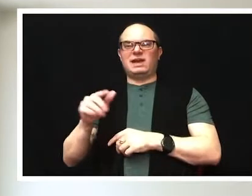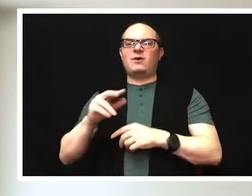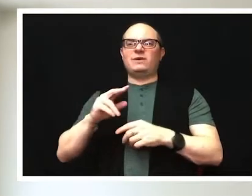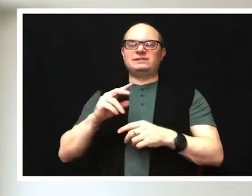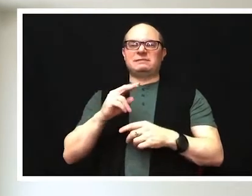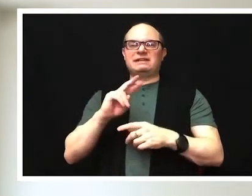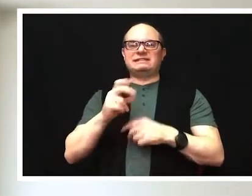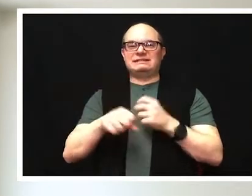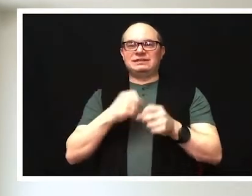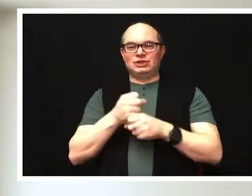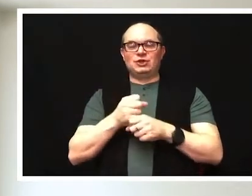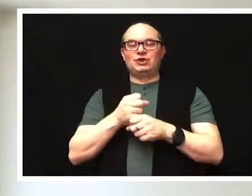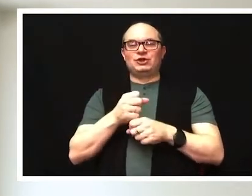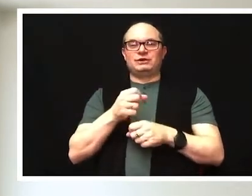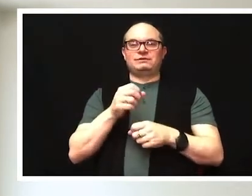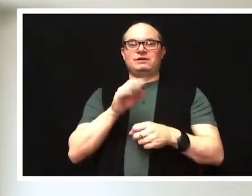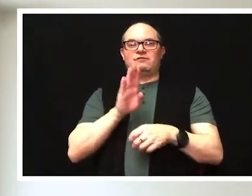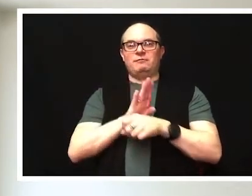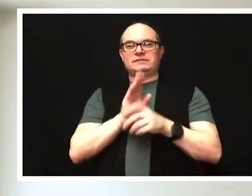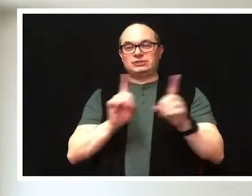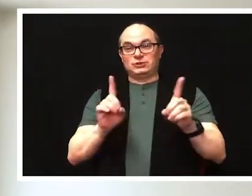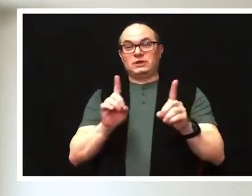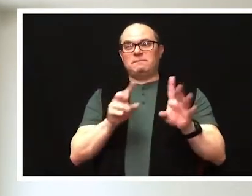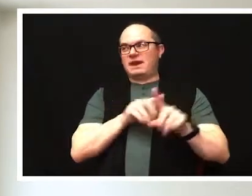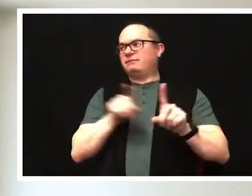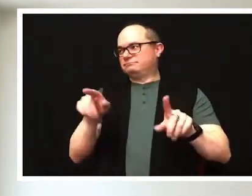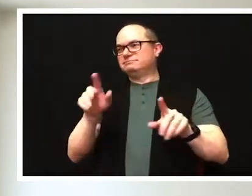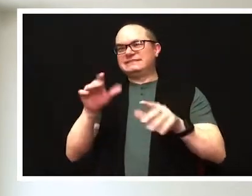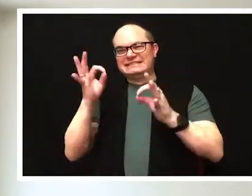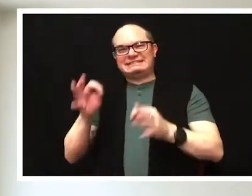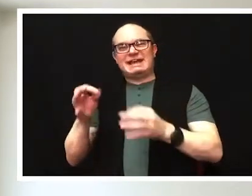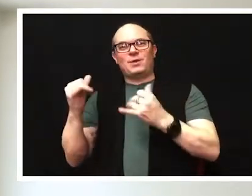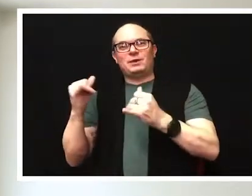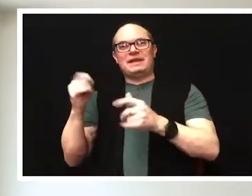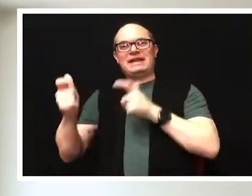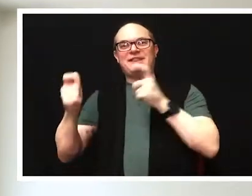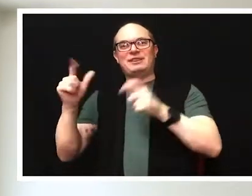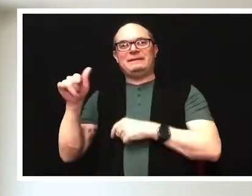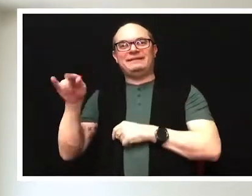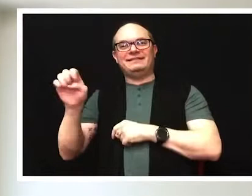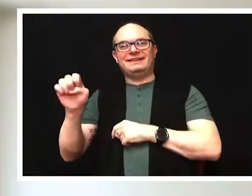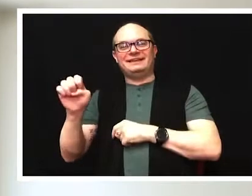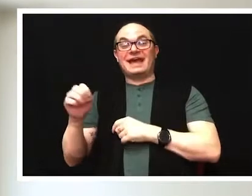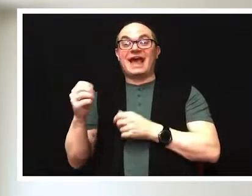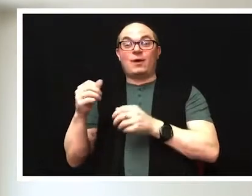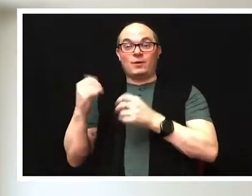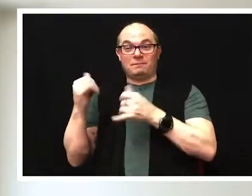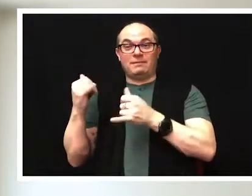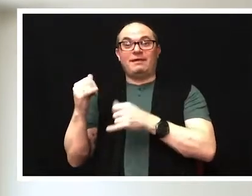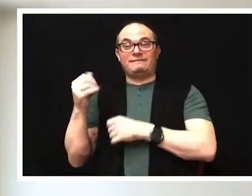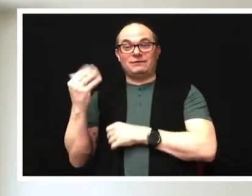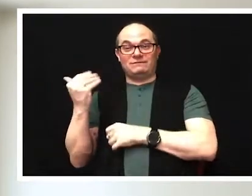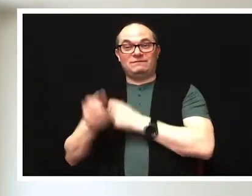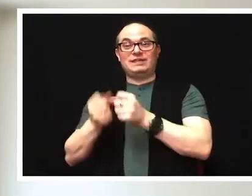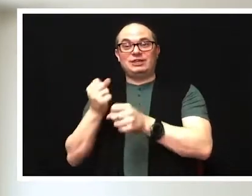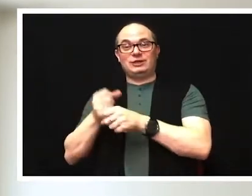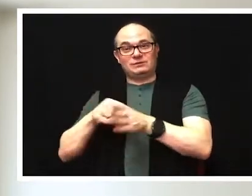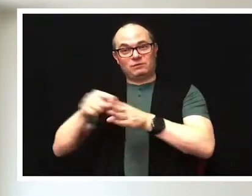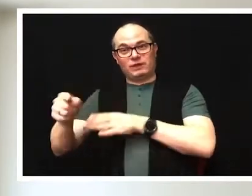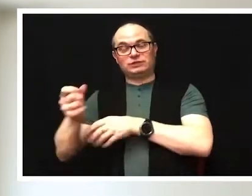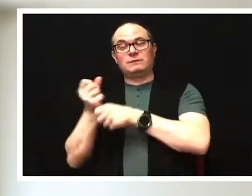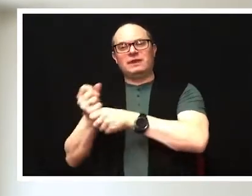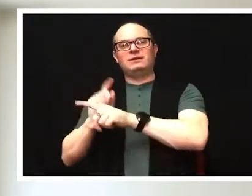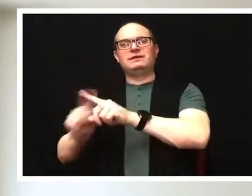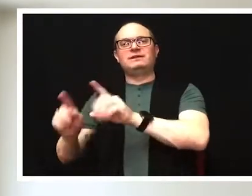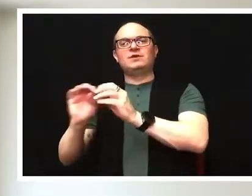business management degree when I left to pursue my dream of playing in the big leagues. I would go on to play 15 years of professional baseball with